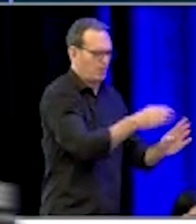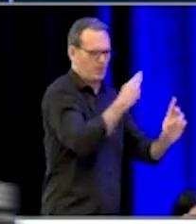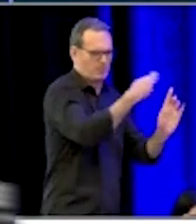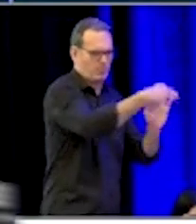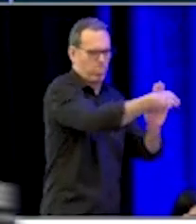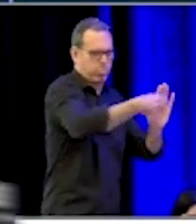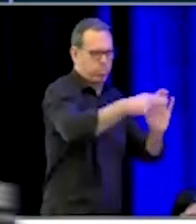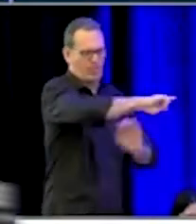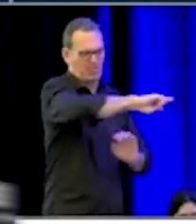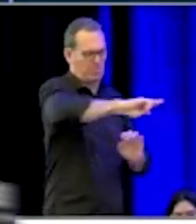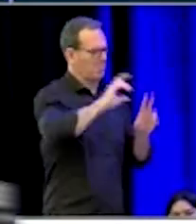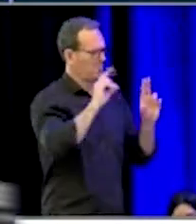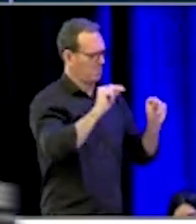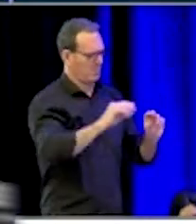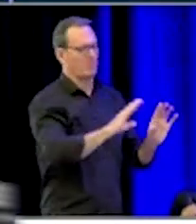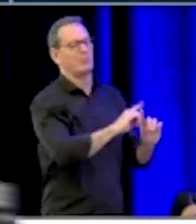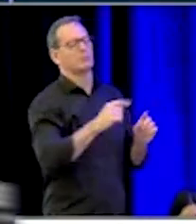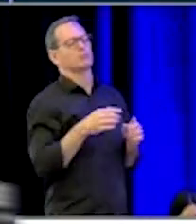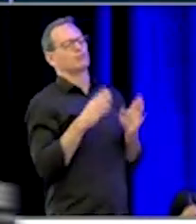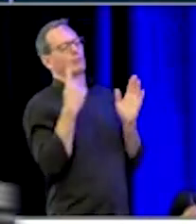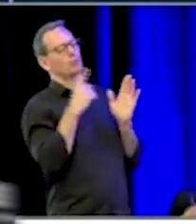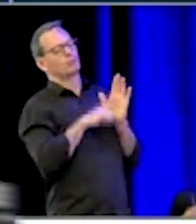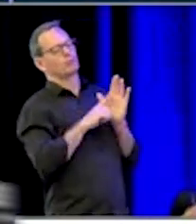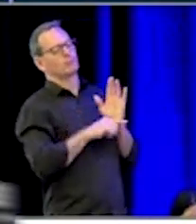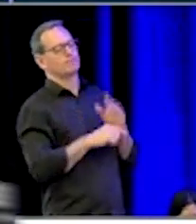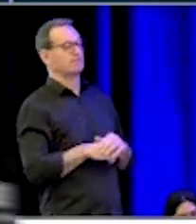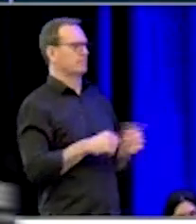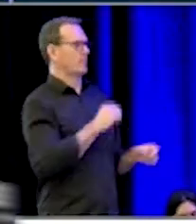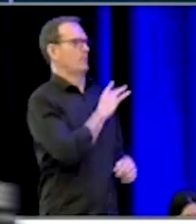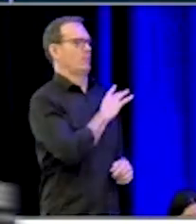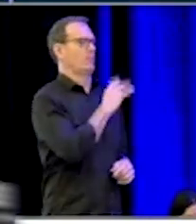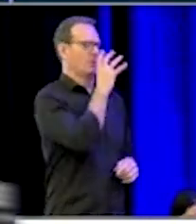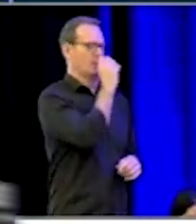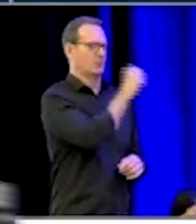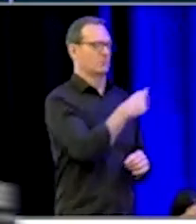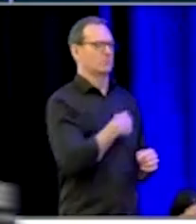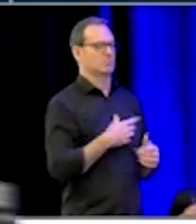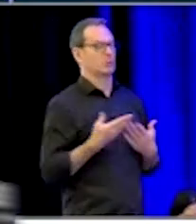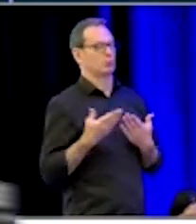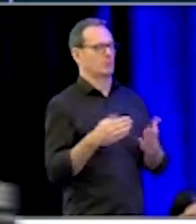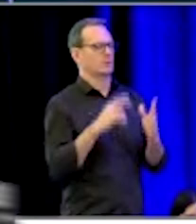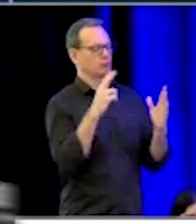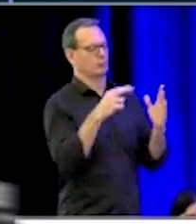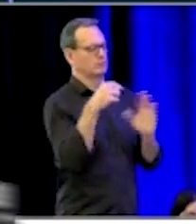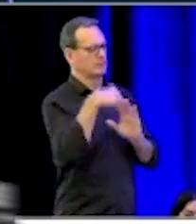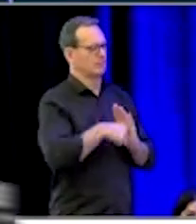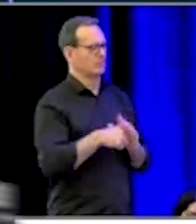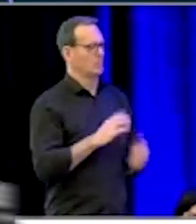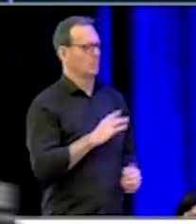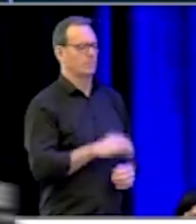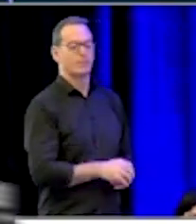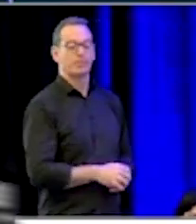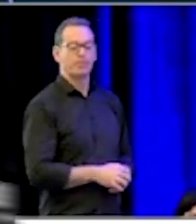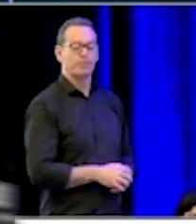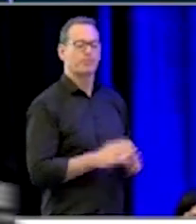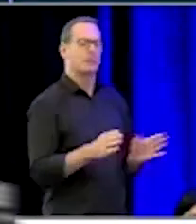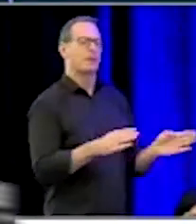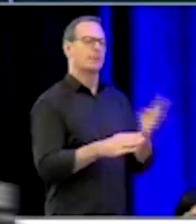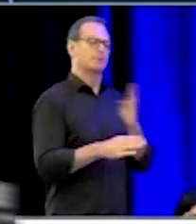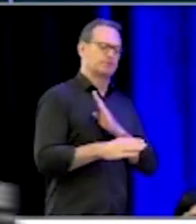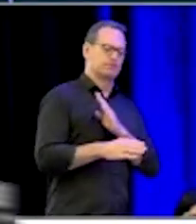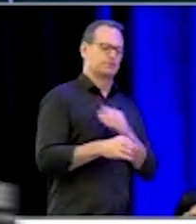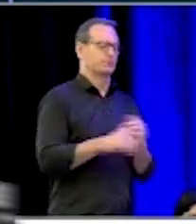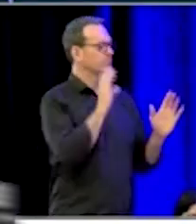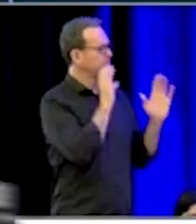quite fascinating, and I would definitely implore everyone to use it or to look into it after this panel. But going back to the graphic, it